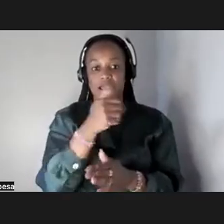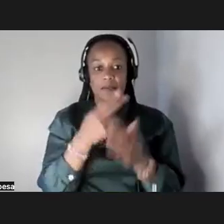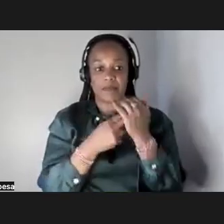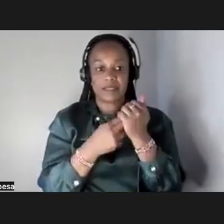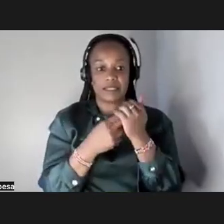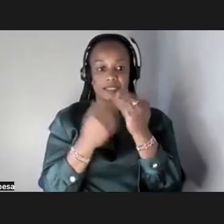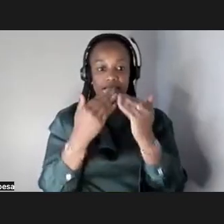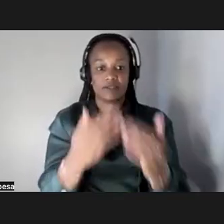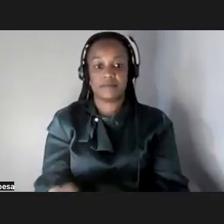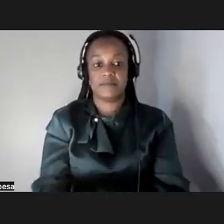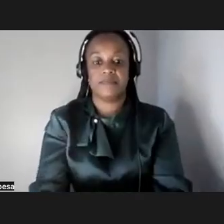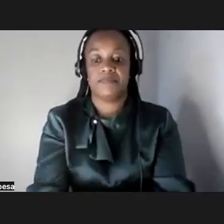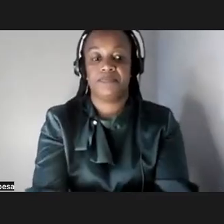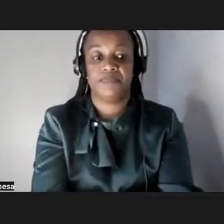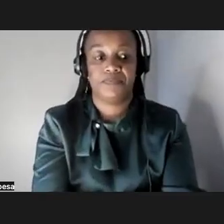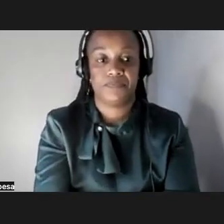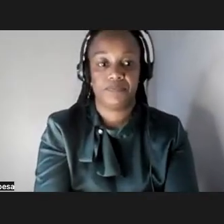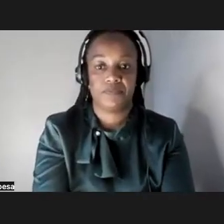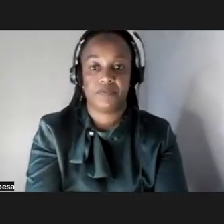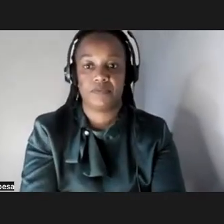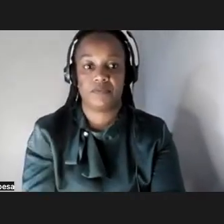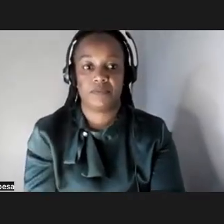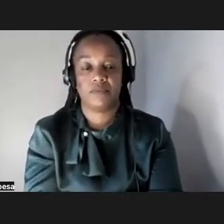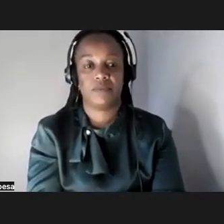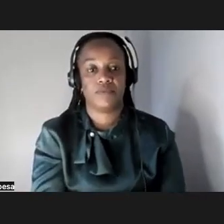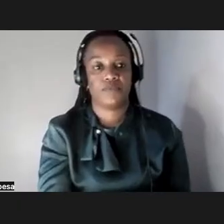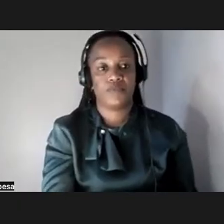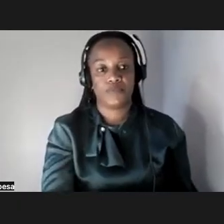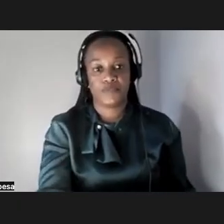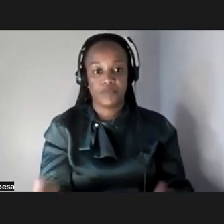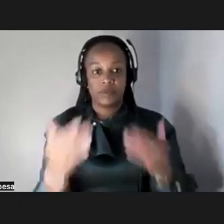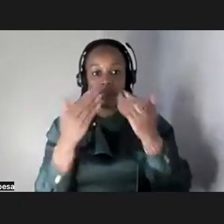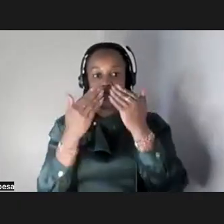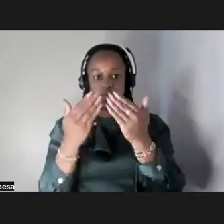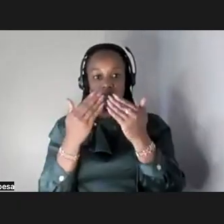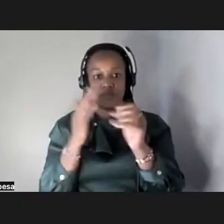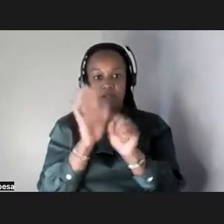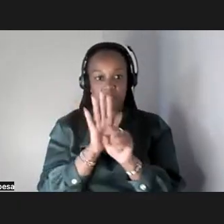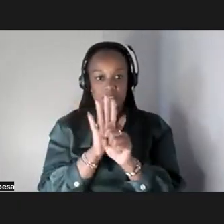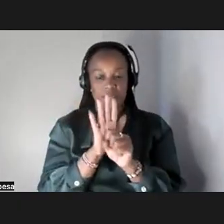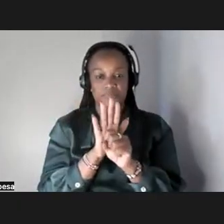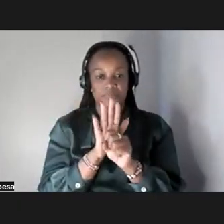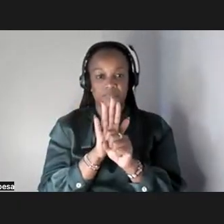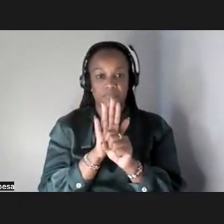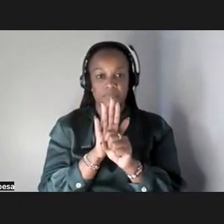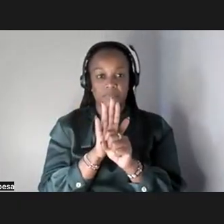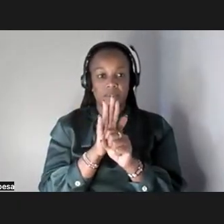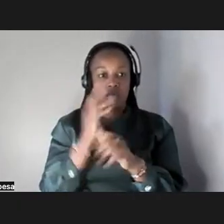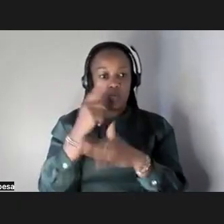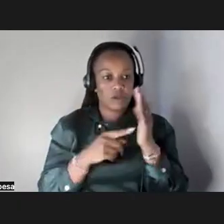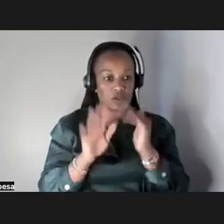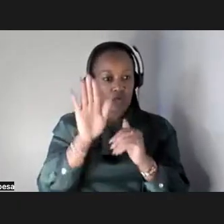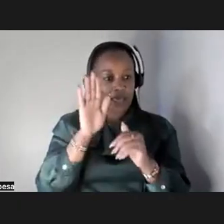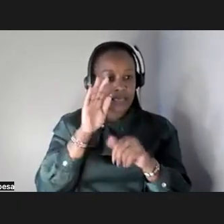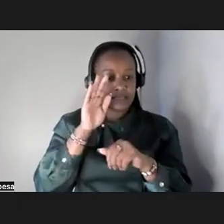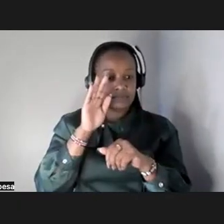Thanks. Thank you very much, Christina. And finally, Professor Kimani, what's your take on how to scale this